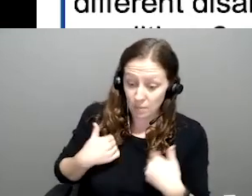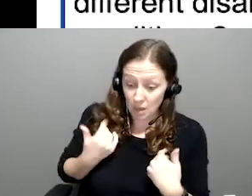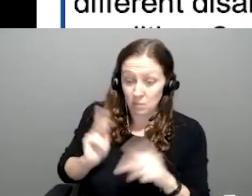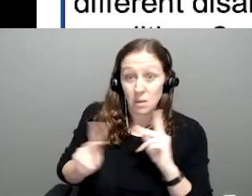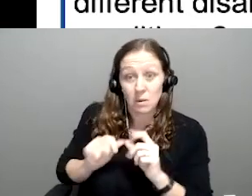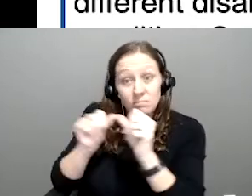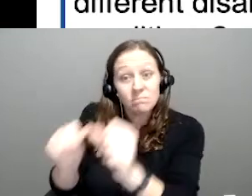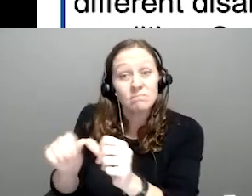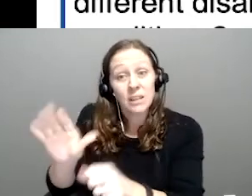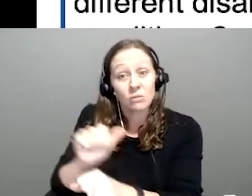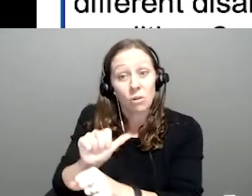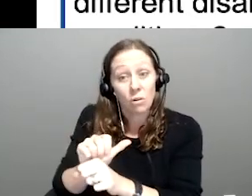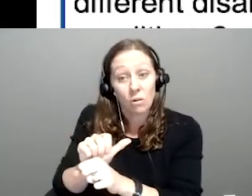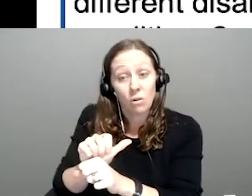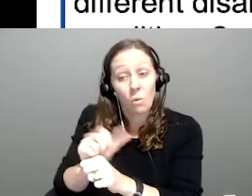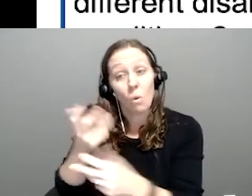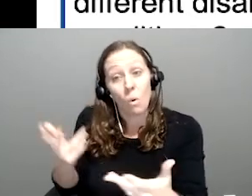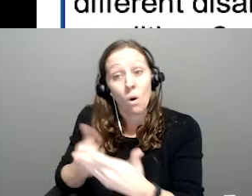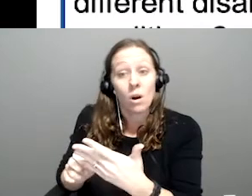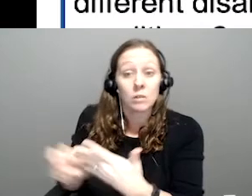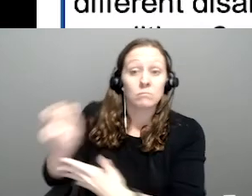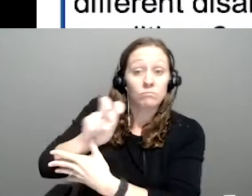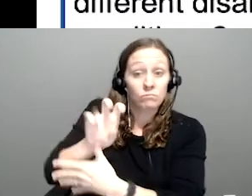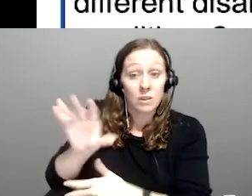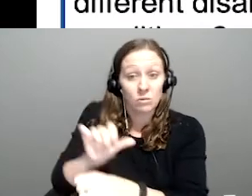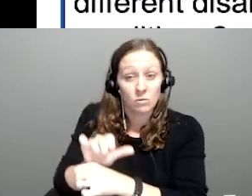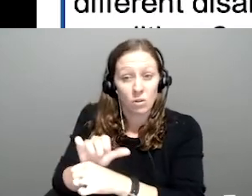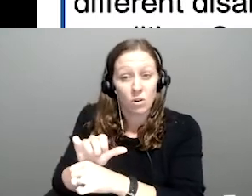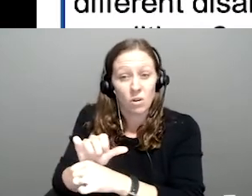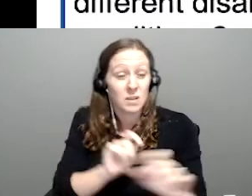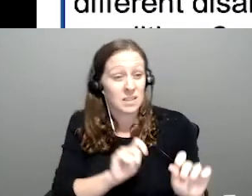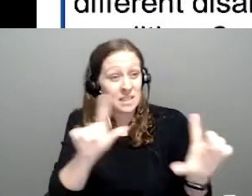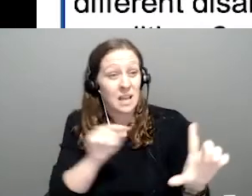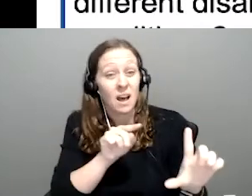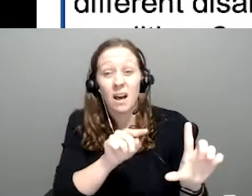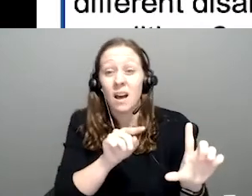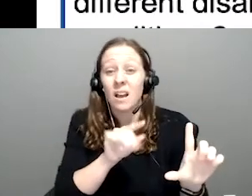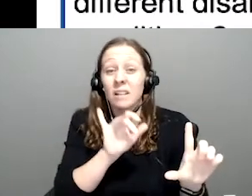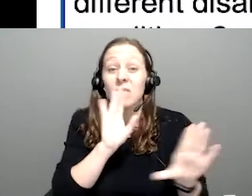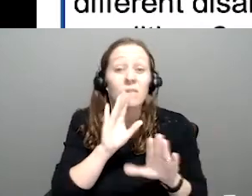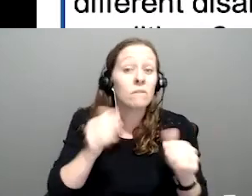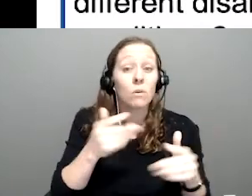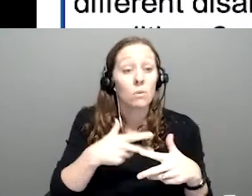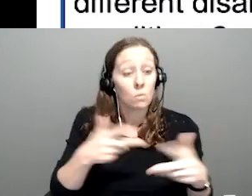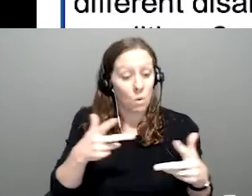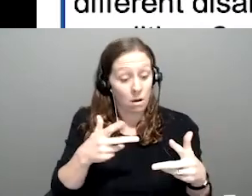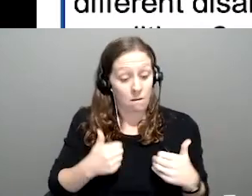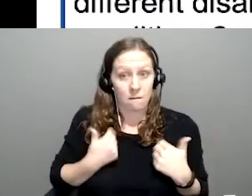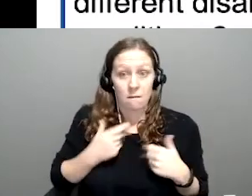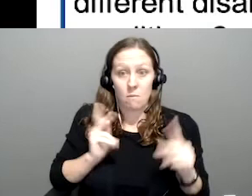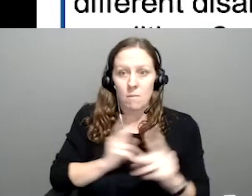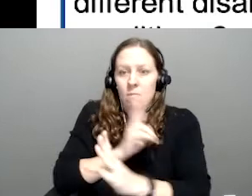helping them advance within their careers. As you note in the slide, a lot of the interventions are really focused towards getting young people into the labor market,